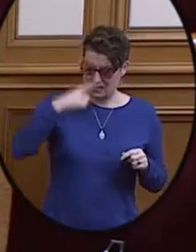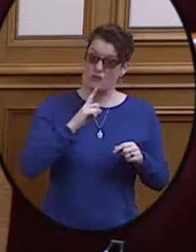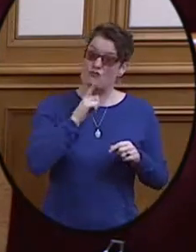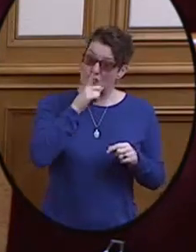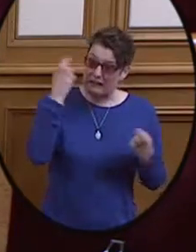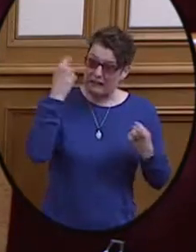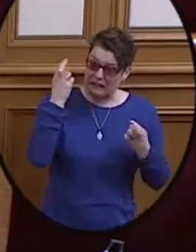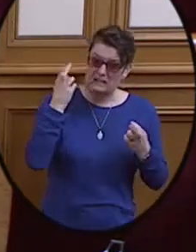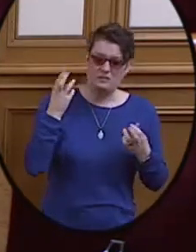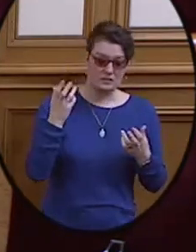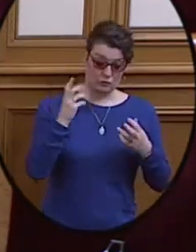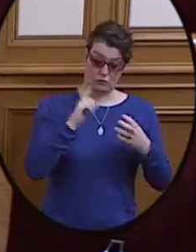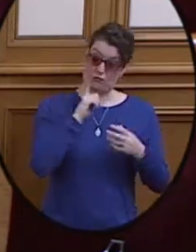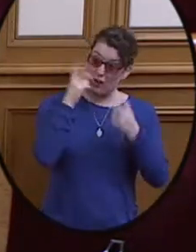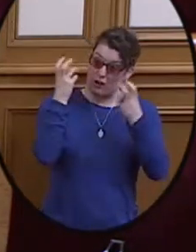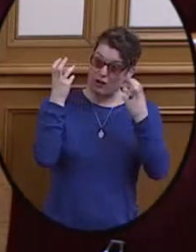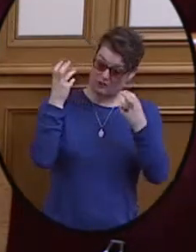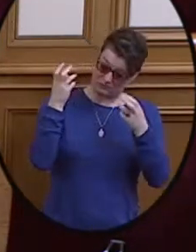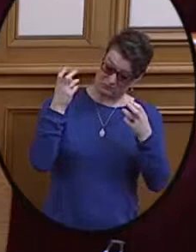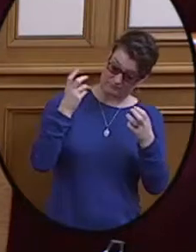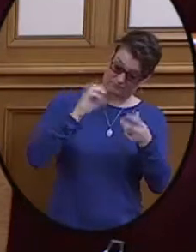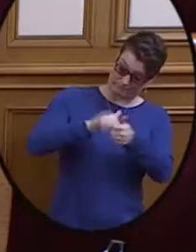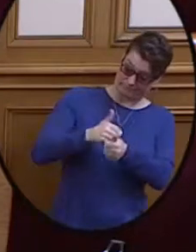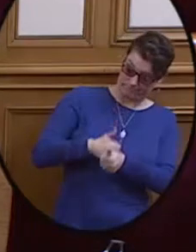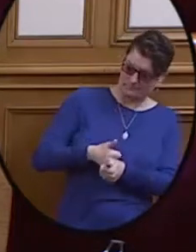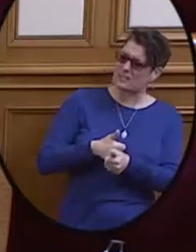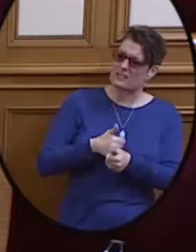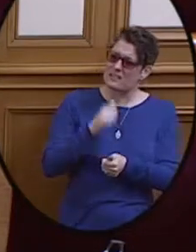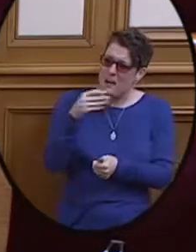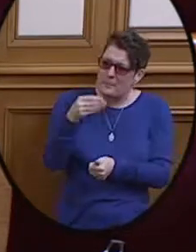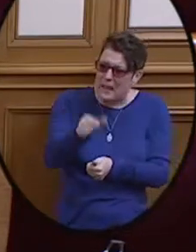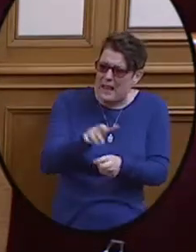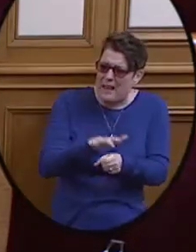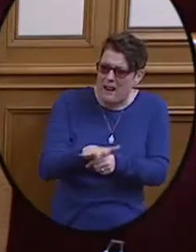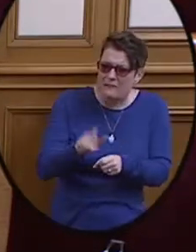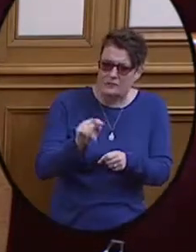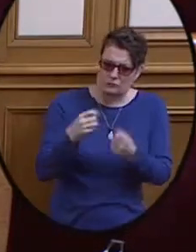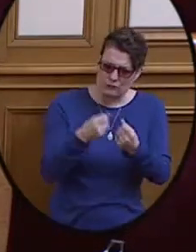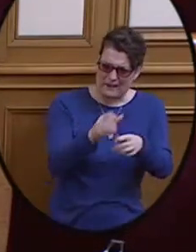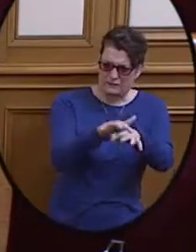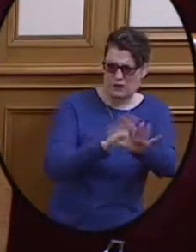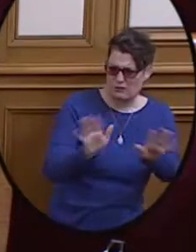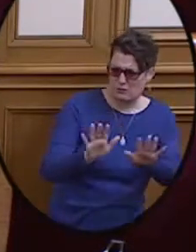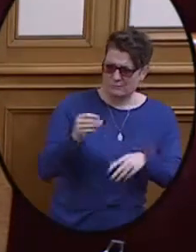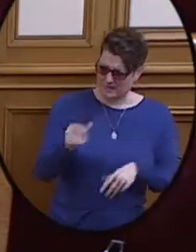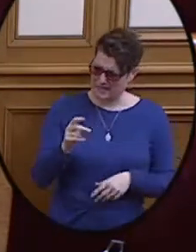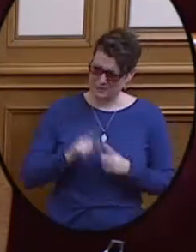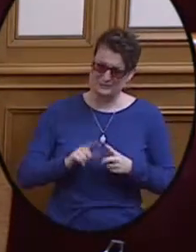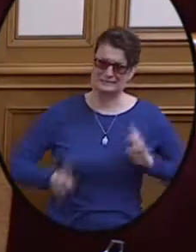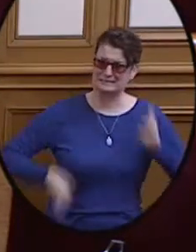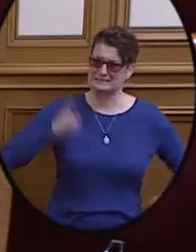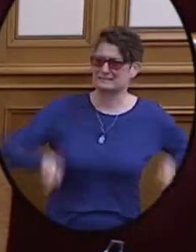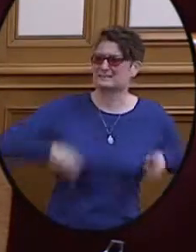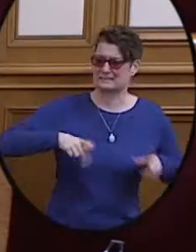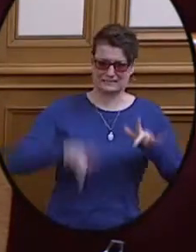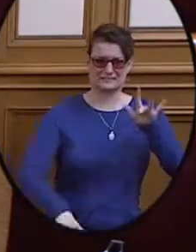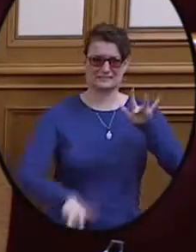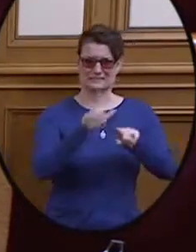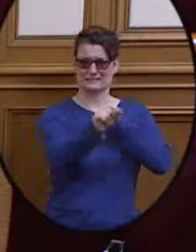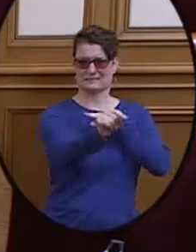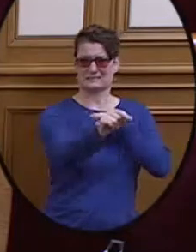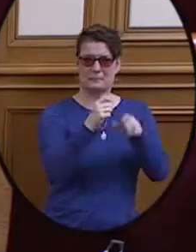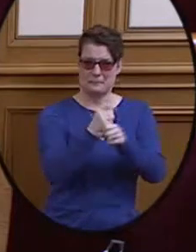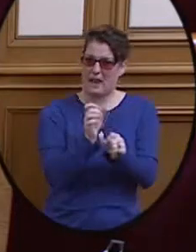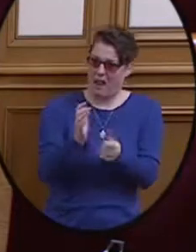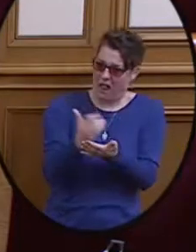here is drivers are not being paid enough to drive slowly. They're paid to drive quickly, to get from point A to point B as fast as possible to make enough